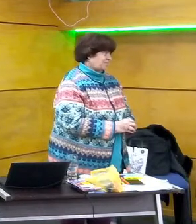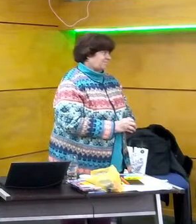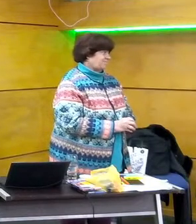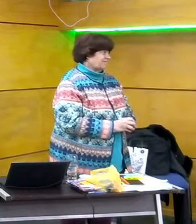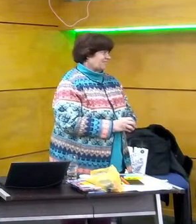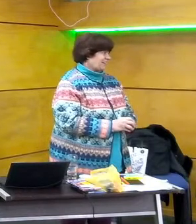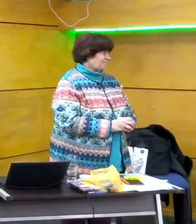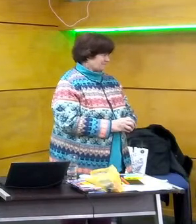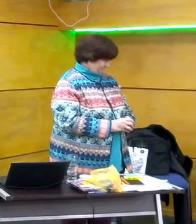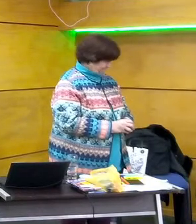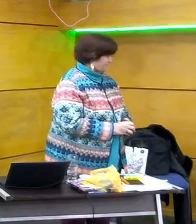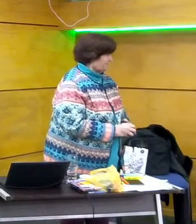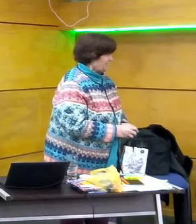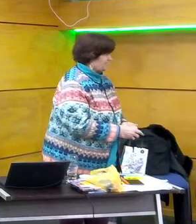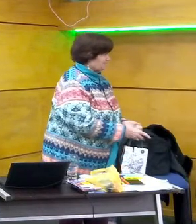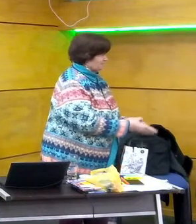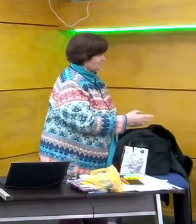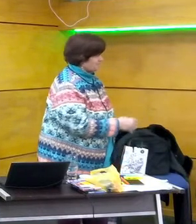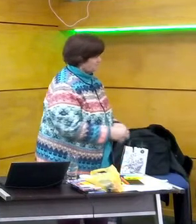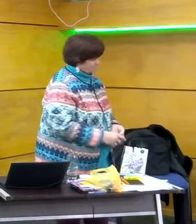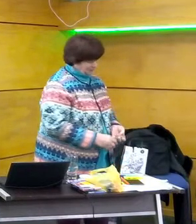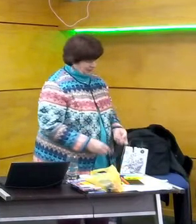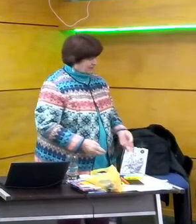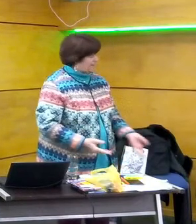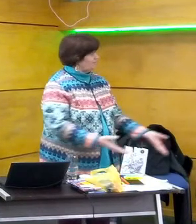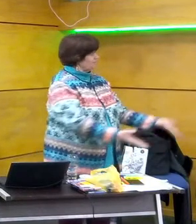lunch. Okay? Thank you.